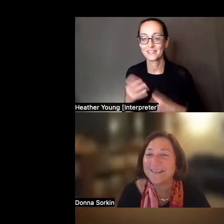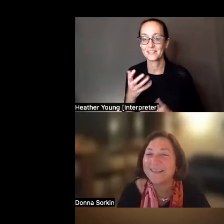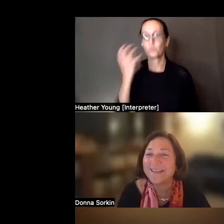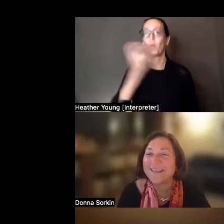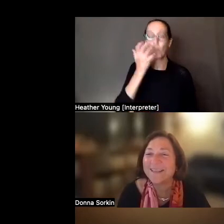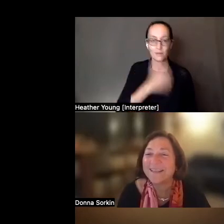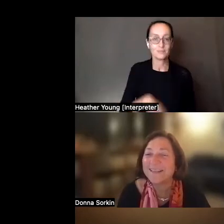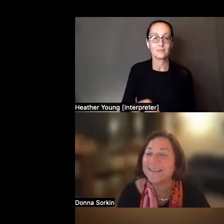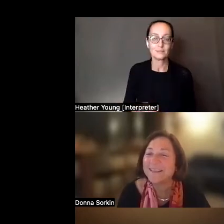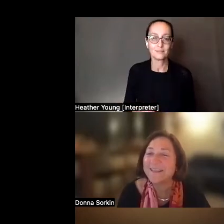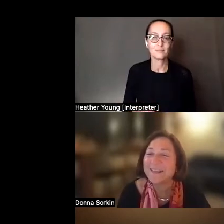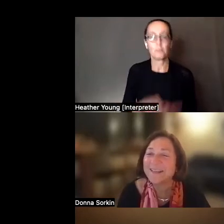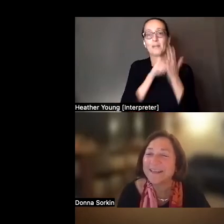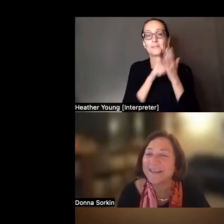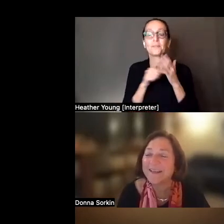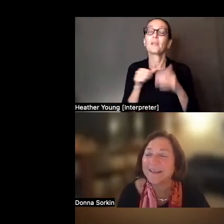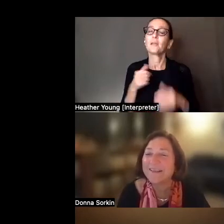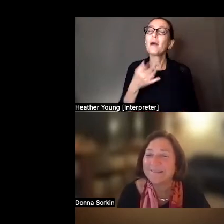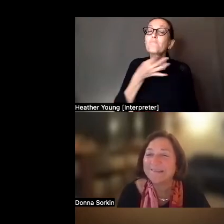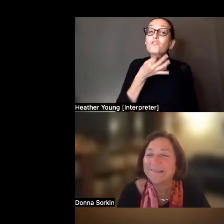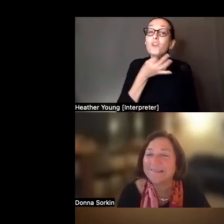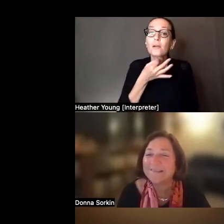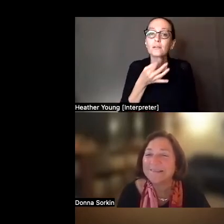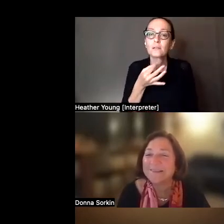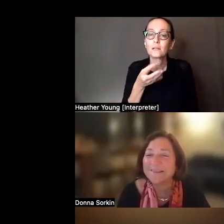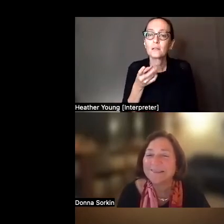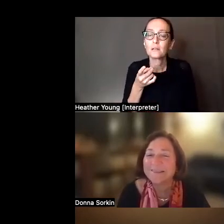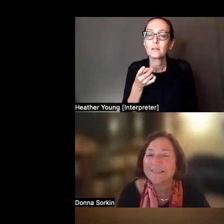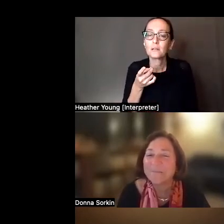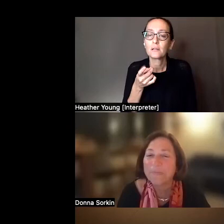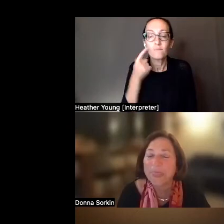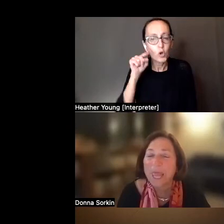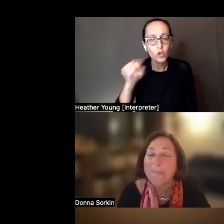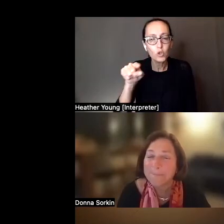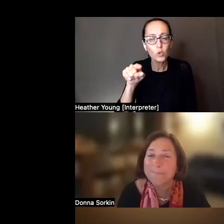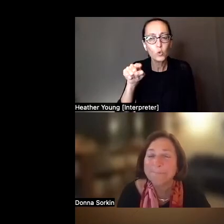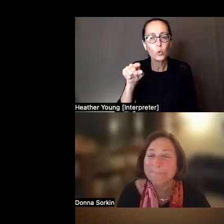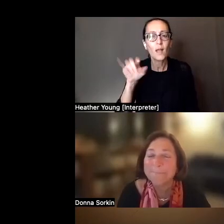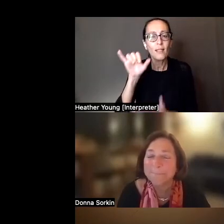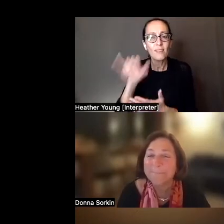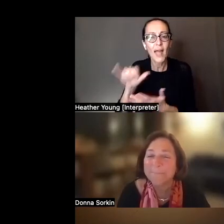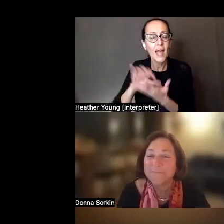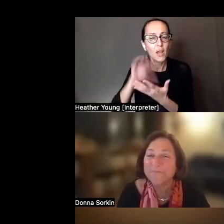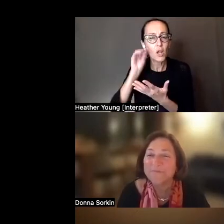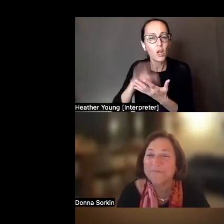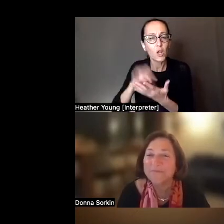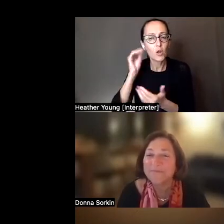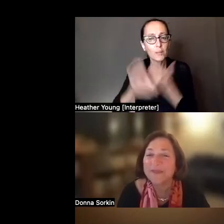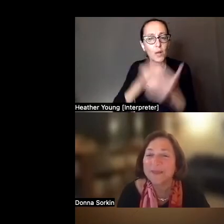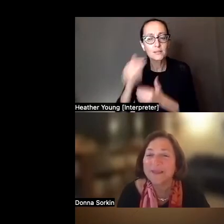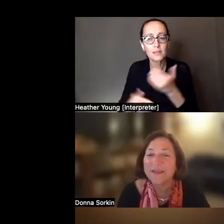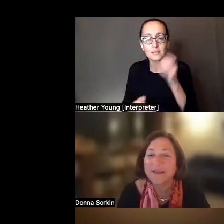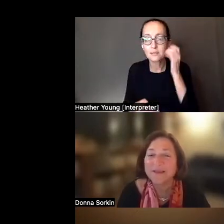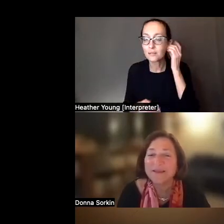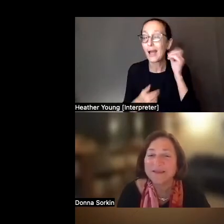amazing. But I'm curious, what was that learning process like for you? I've listened a little bit. I actually was listening to